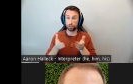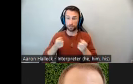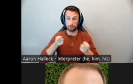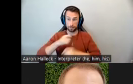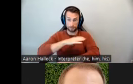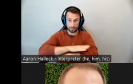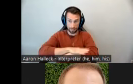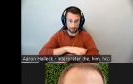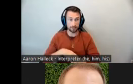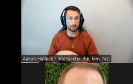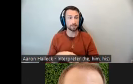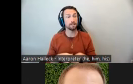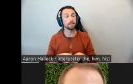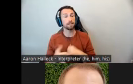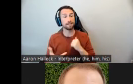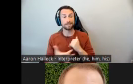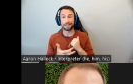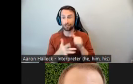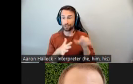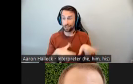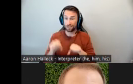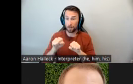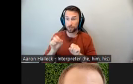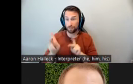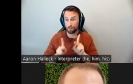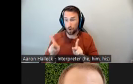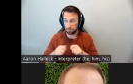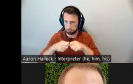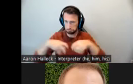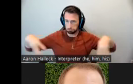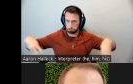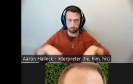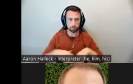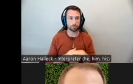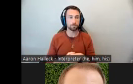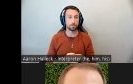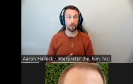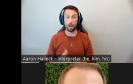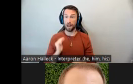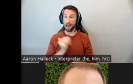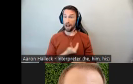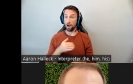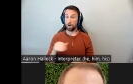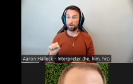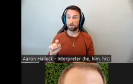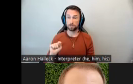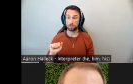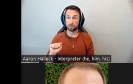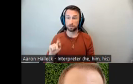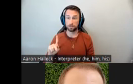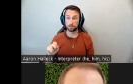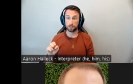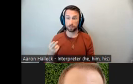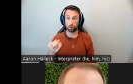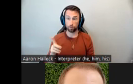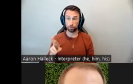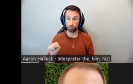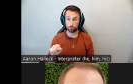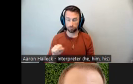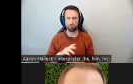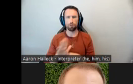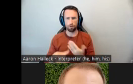technology adoption folks. So our stakeholders in my group are all of the faculty, staff, and